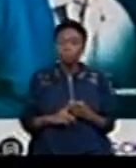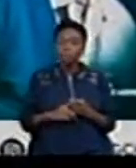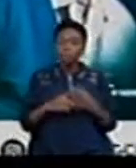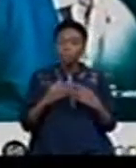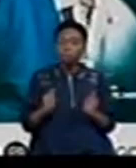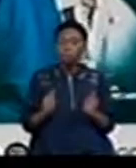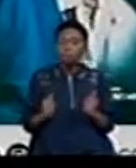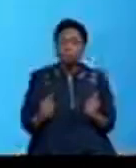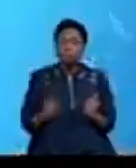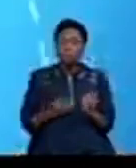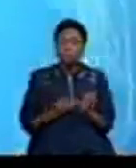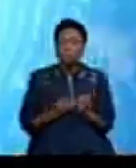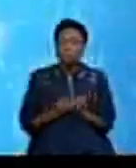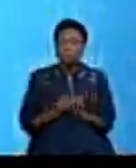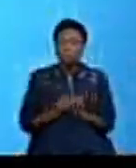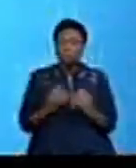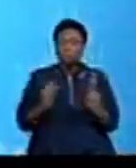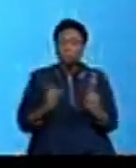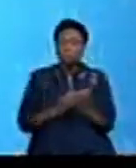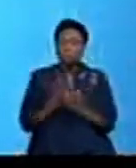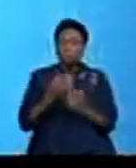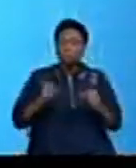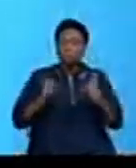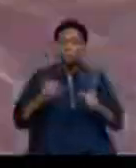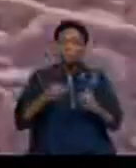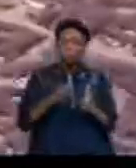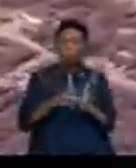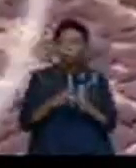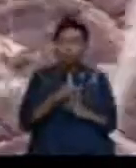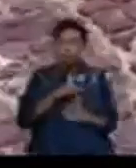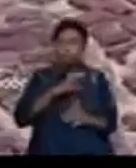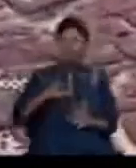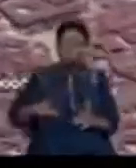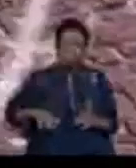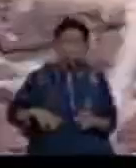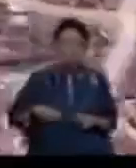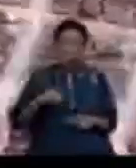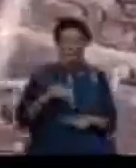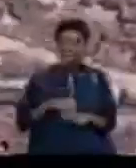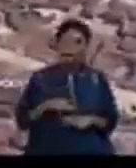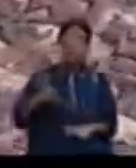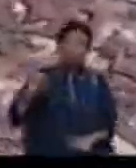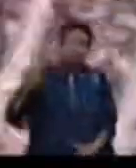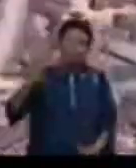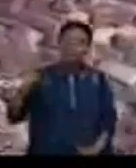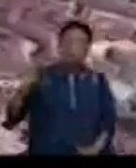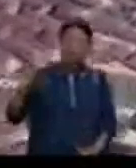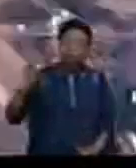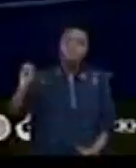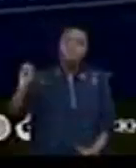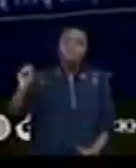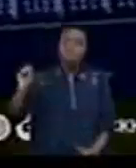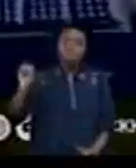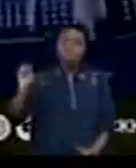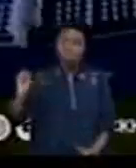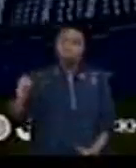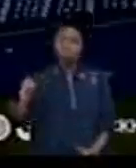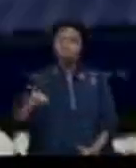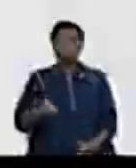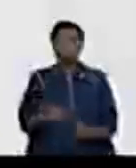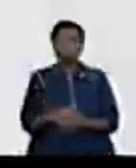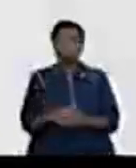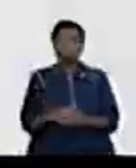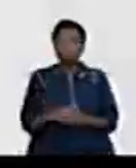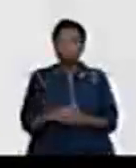of Jesus Christ. GCK. Live from OGBOMOSO. Streams to the world via satellite